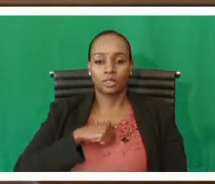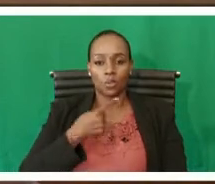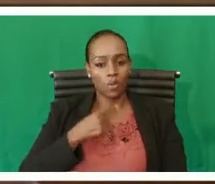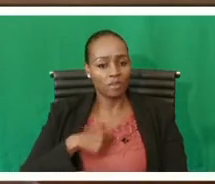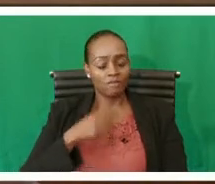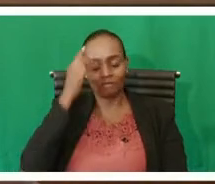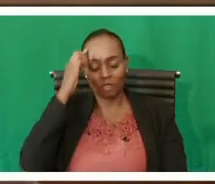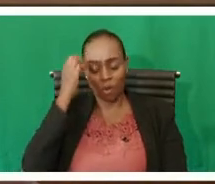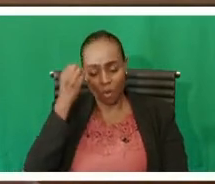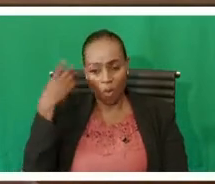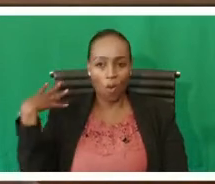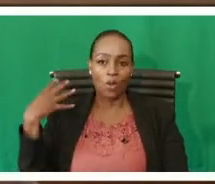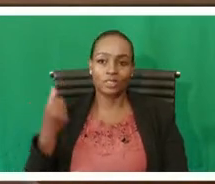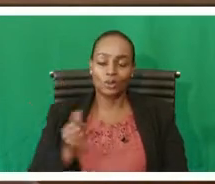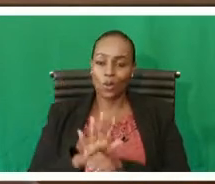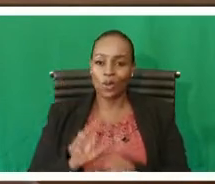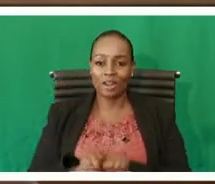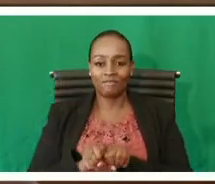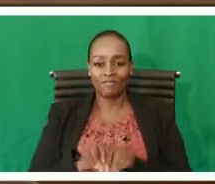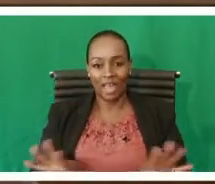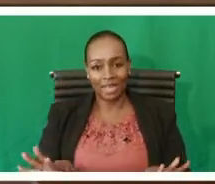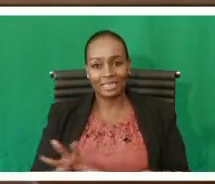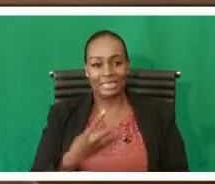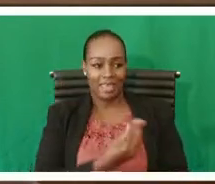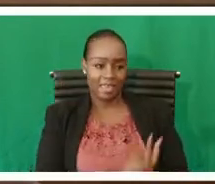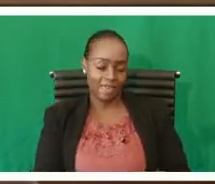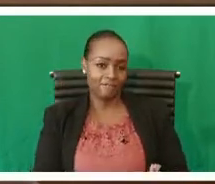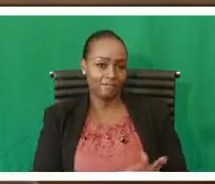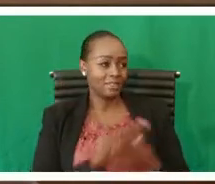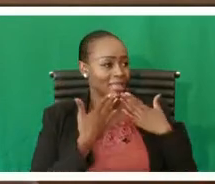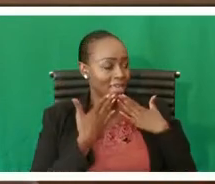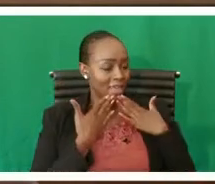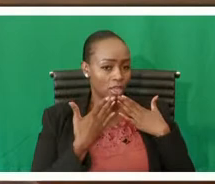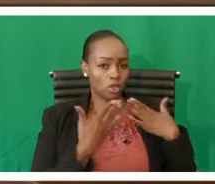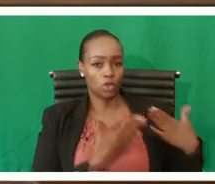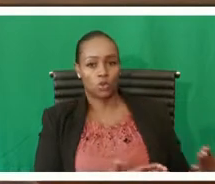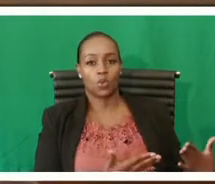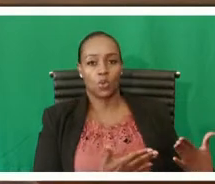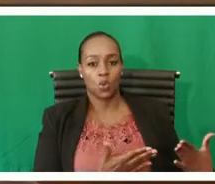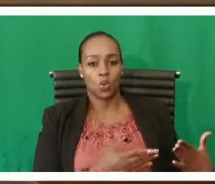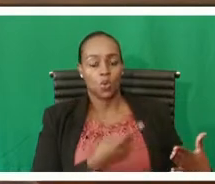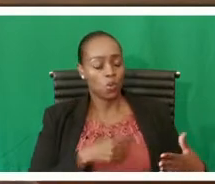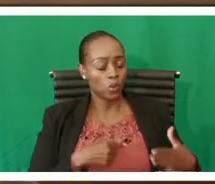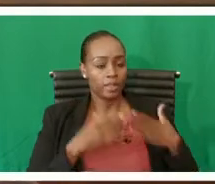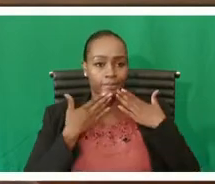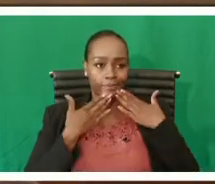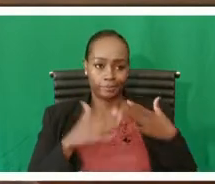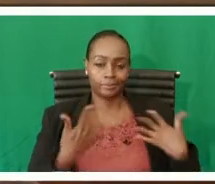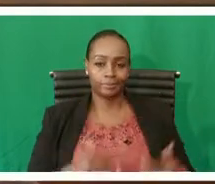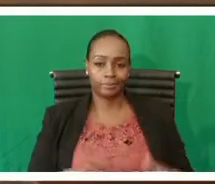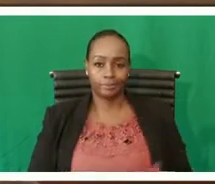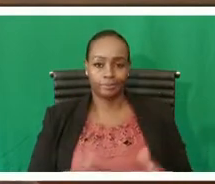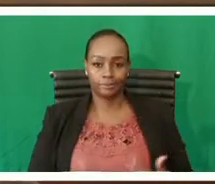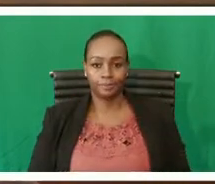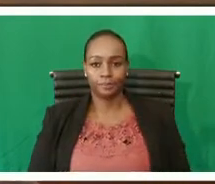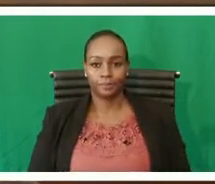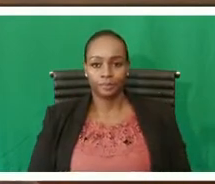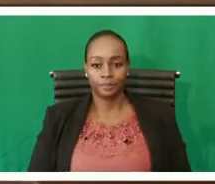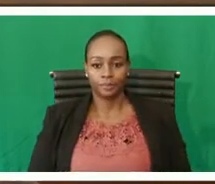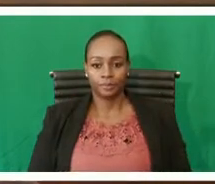le COVID-19. Re leboha go menagane, re leboha haholo. Maemo ana